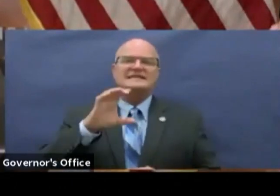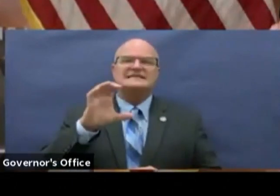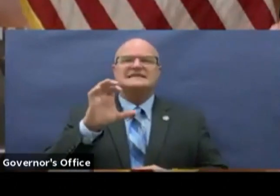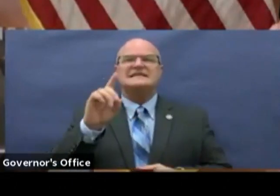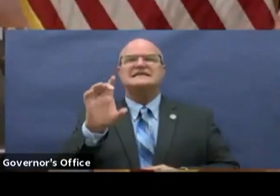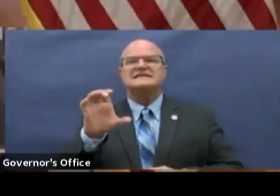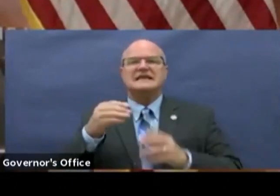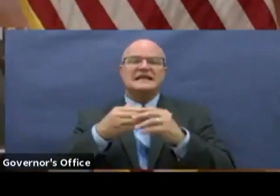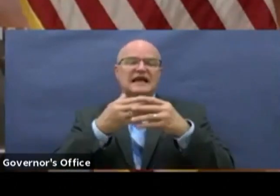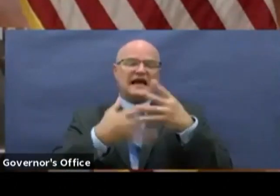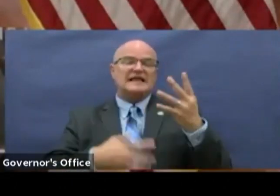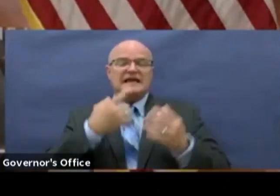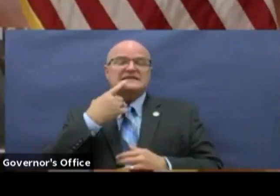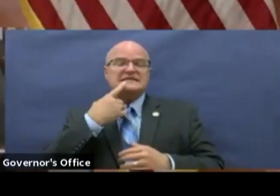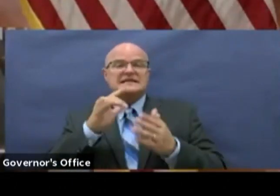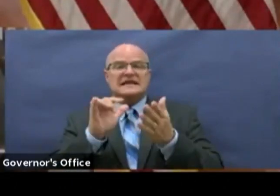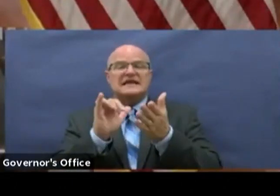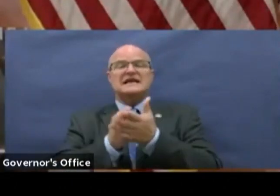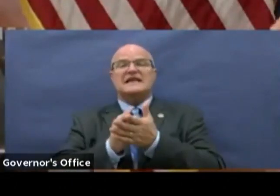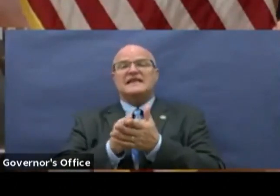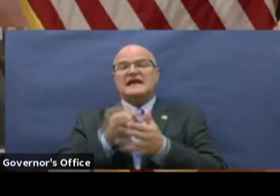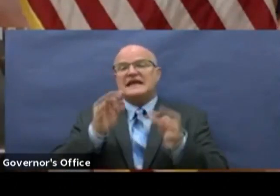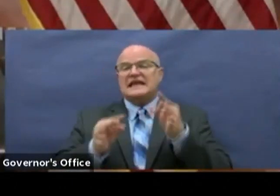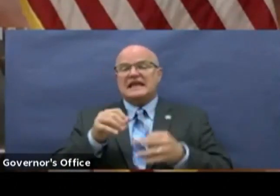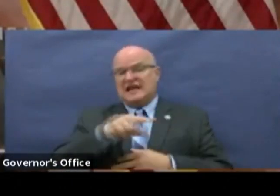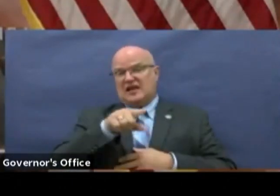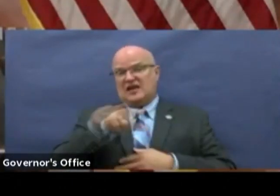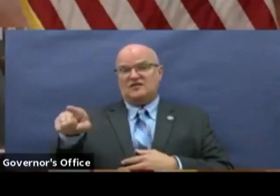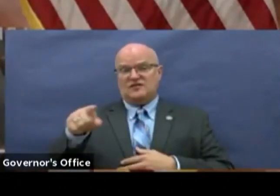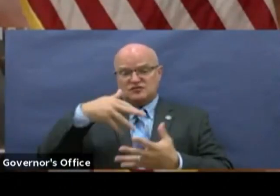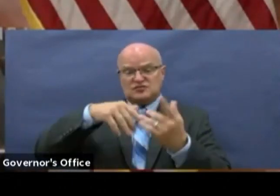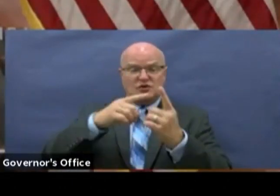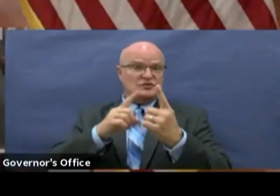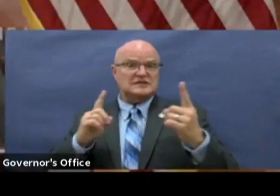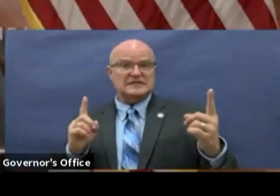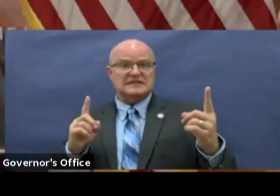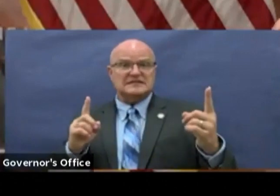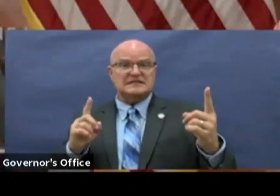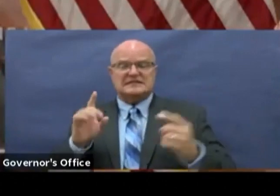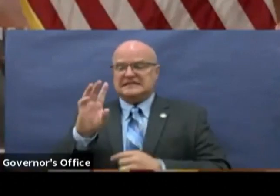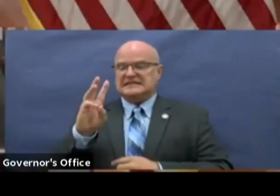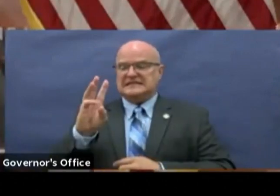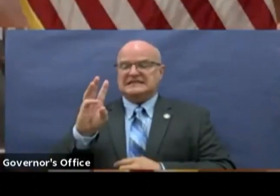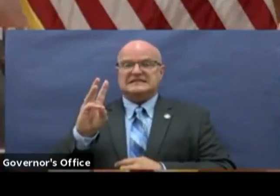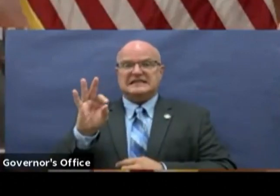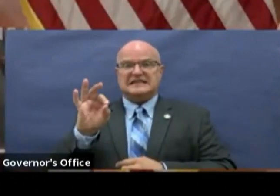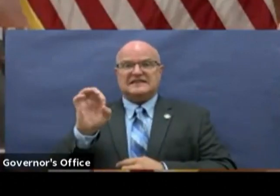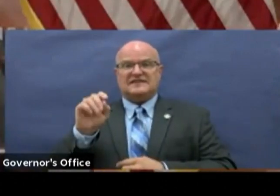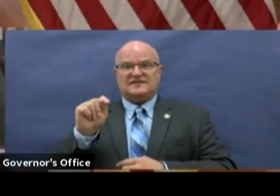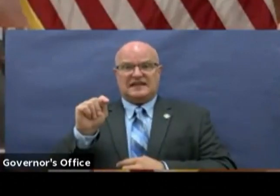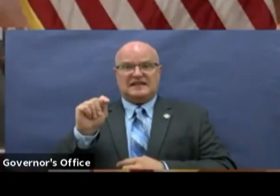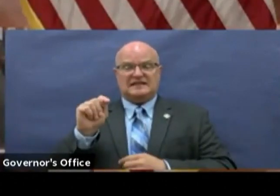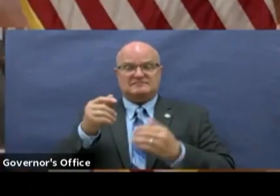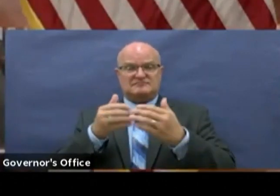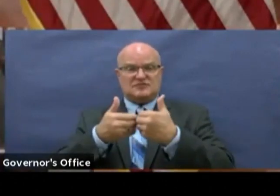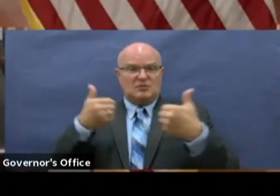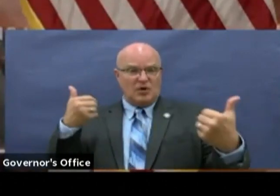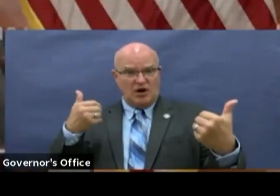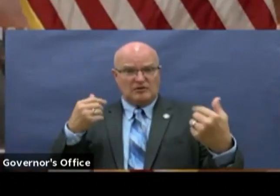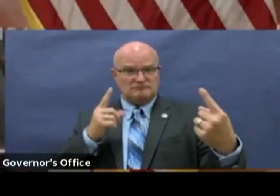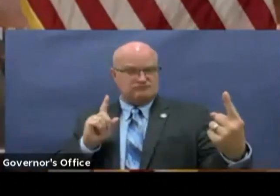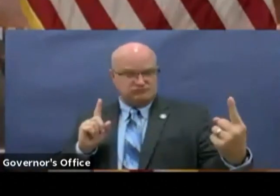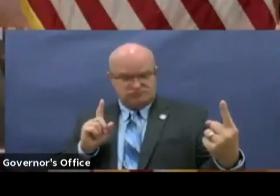CDC guidelines says that, if you're socially distanced, if you're 6 feet apart,